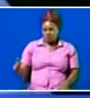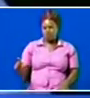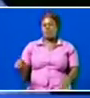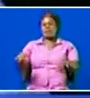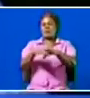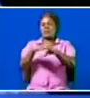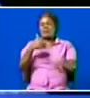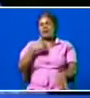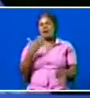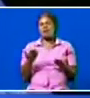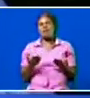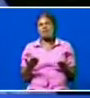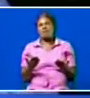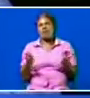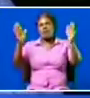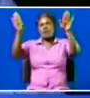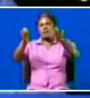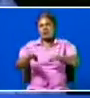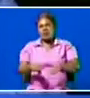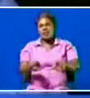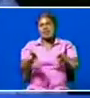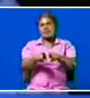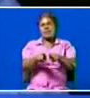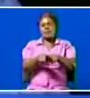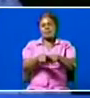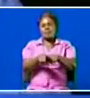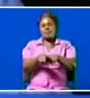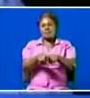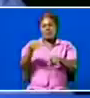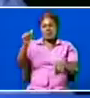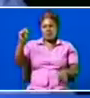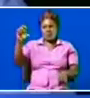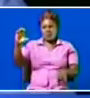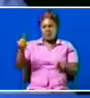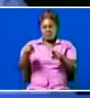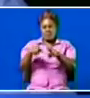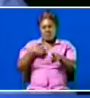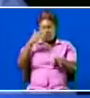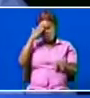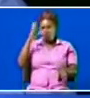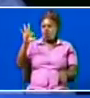have members in the Rift Valley as ANC, and I'm sure Ford